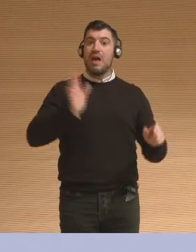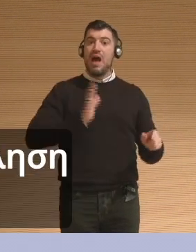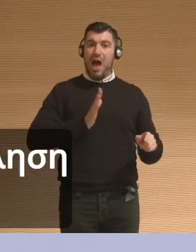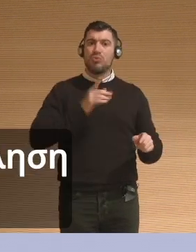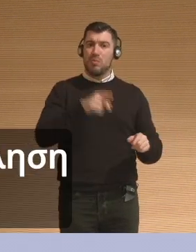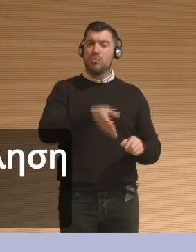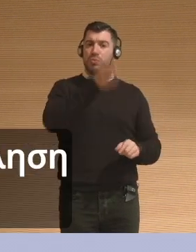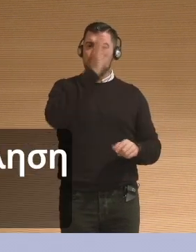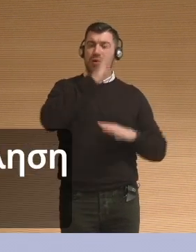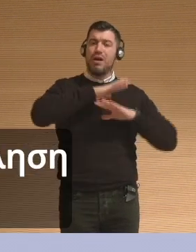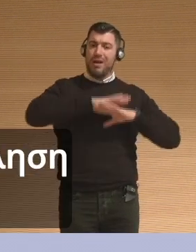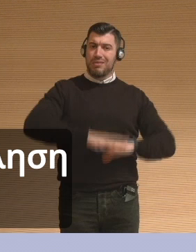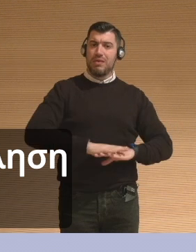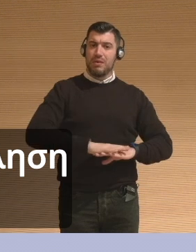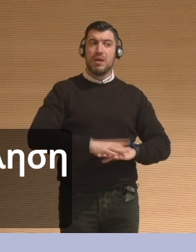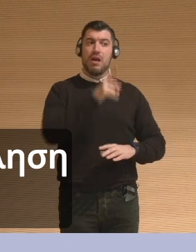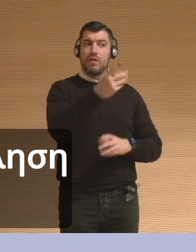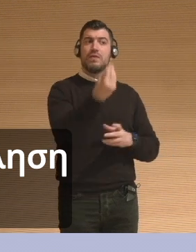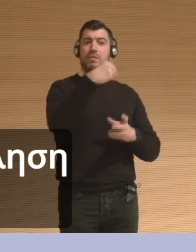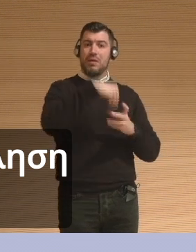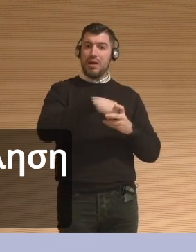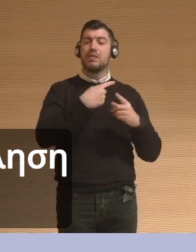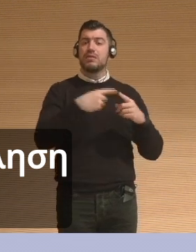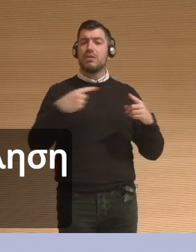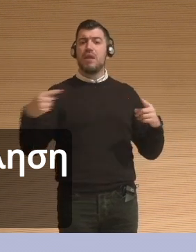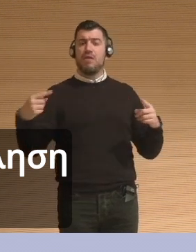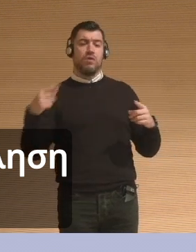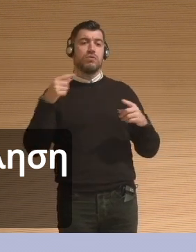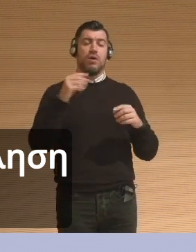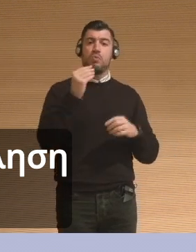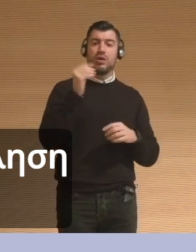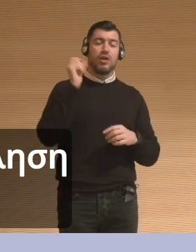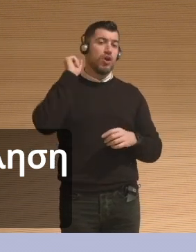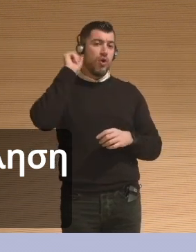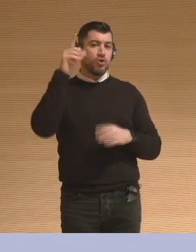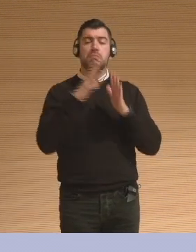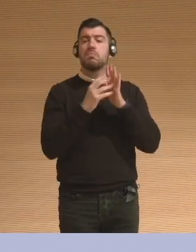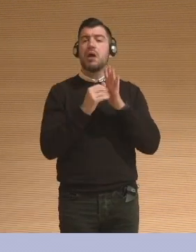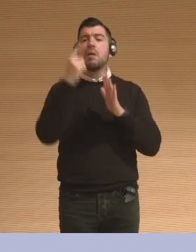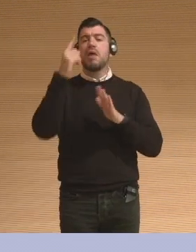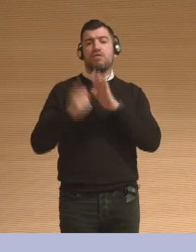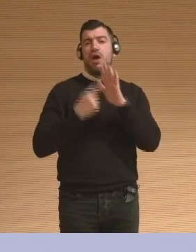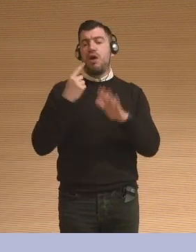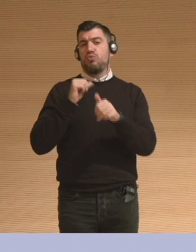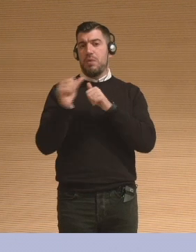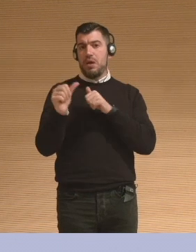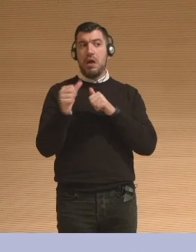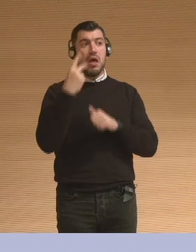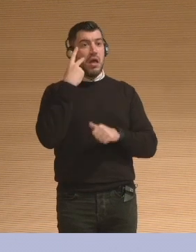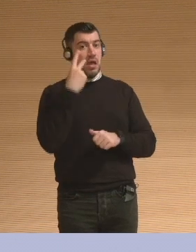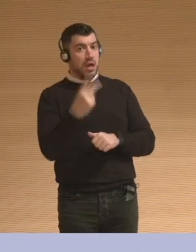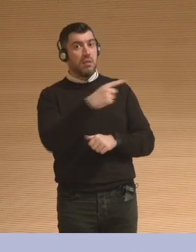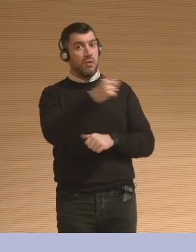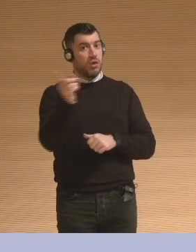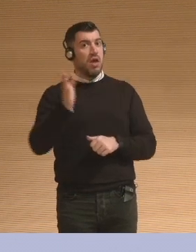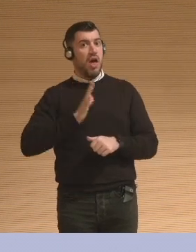more. And when compared to people who never or infrequently engaged in cultural activities, those who engaged every